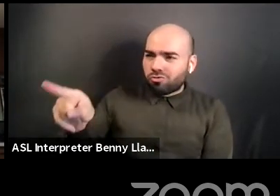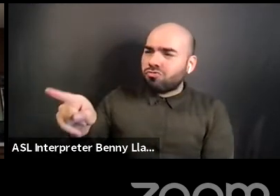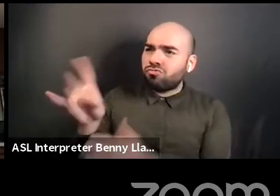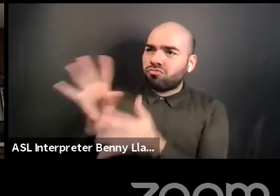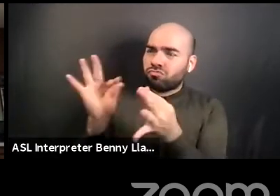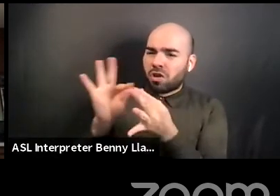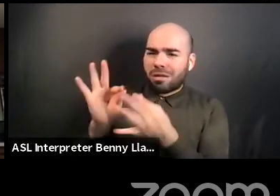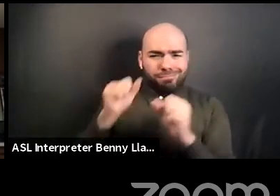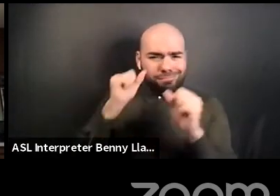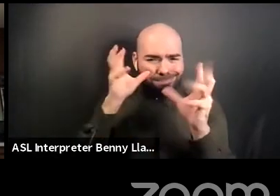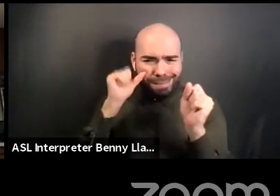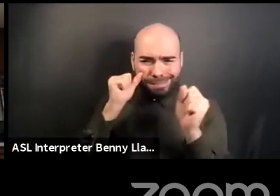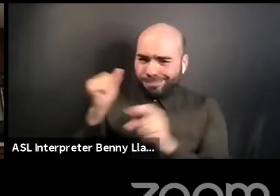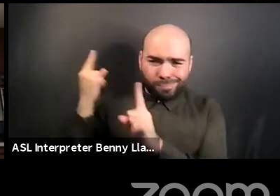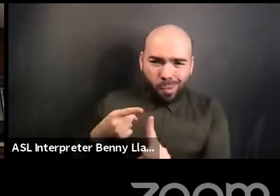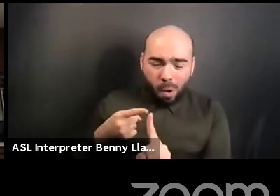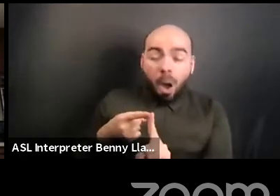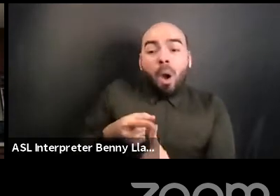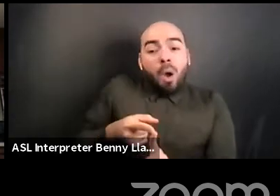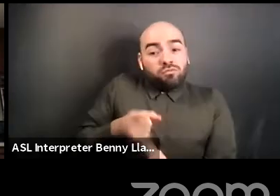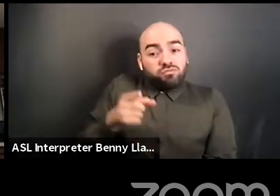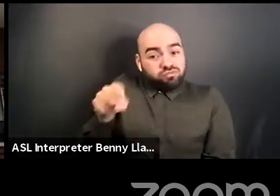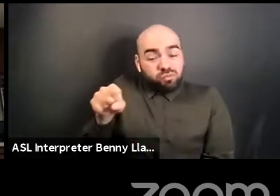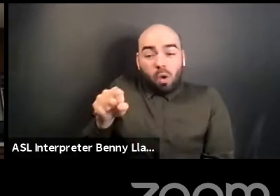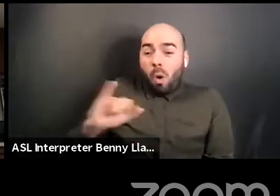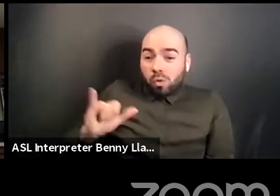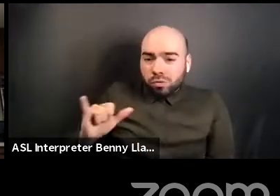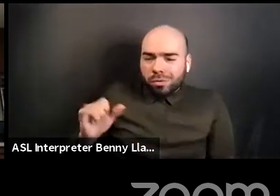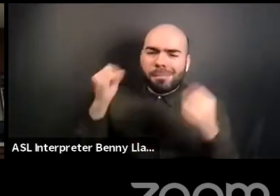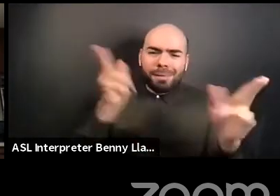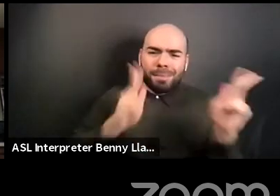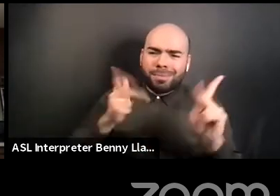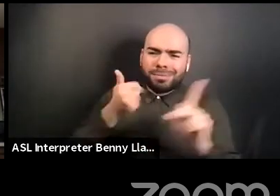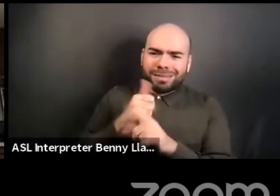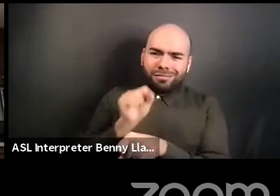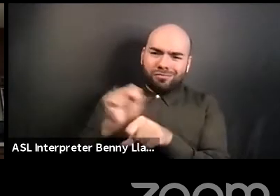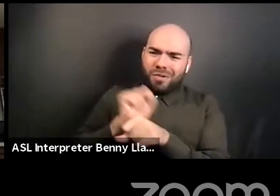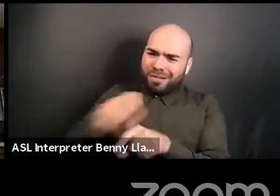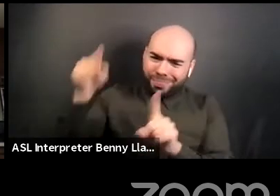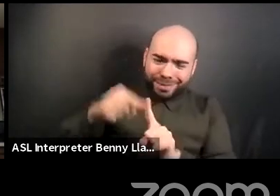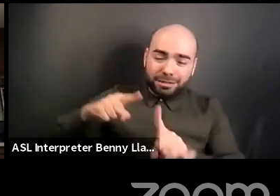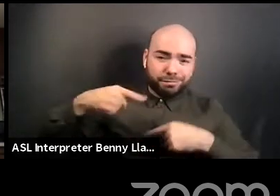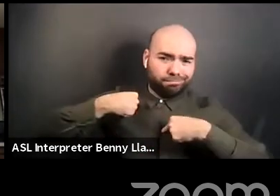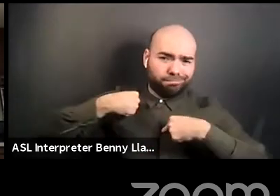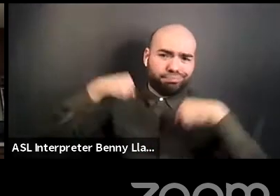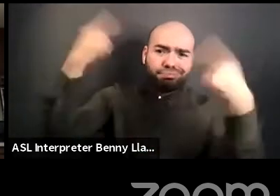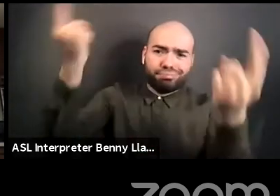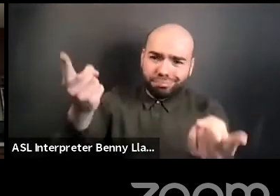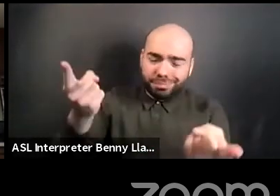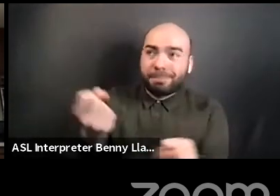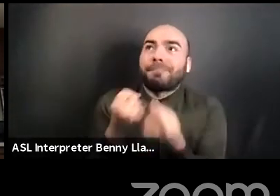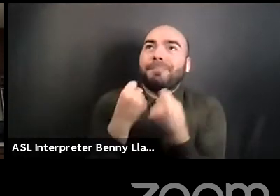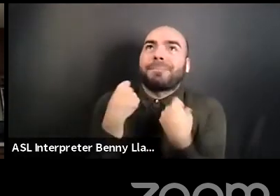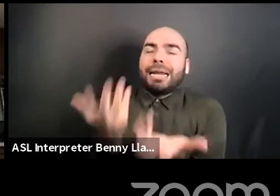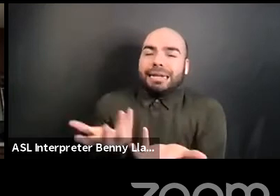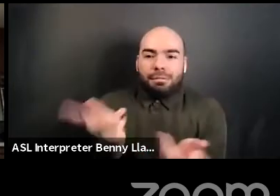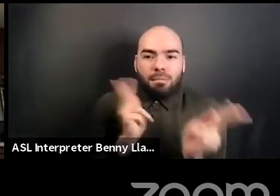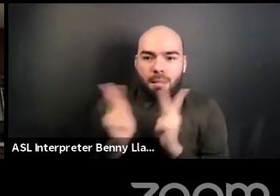amazing point of, yes, and also there are many people who have been doing this for a long time. There are many